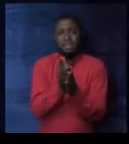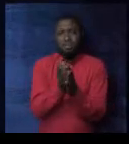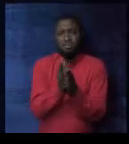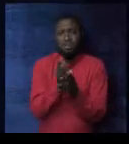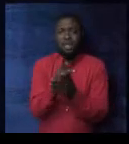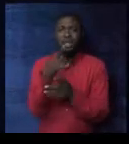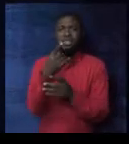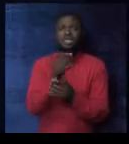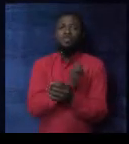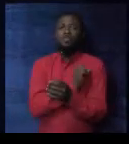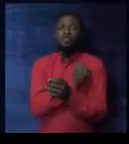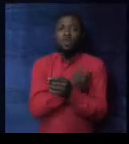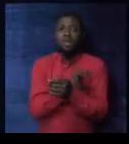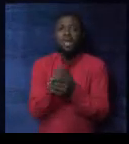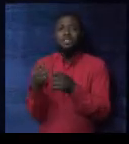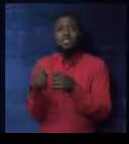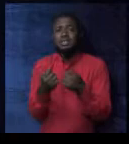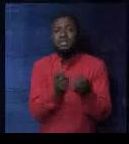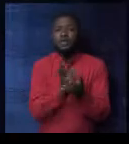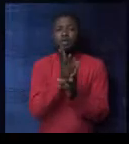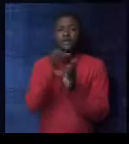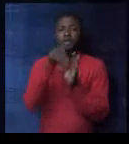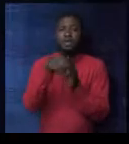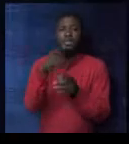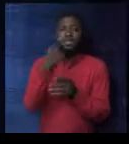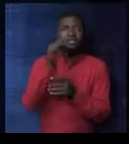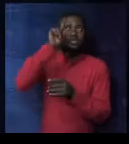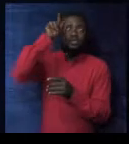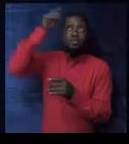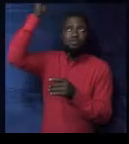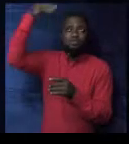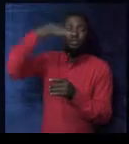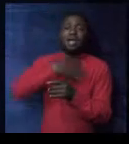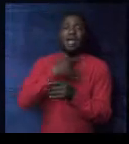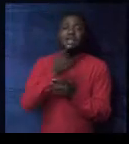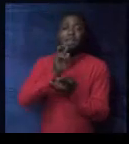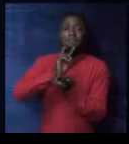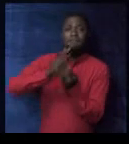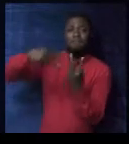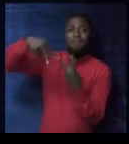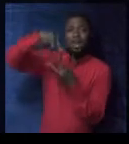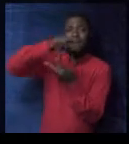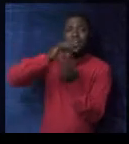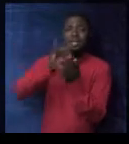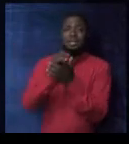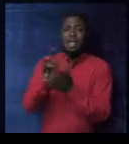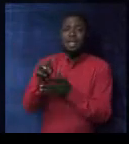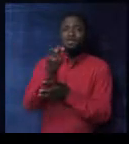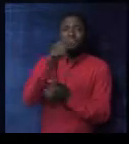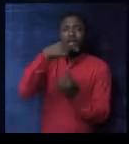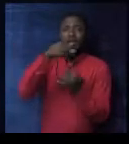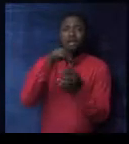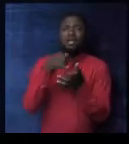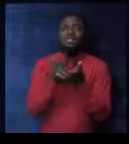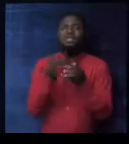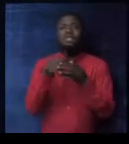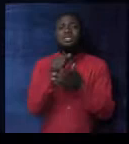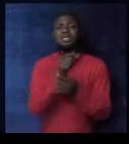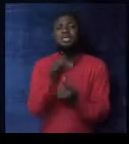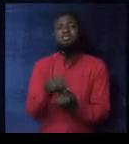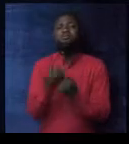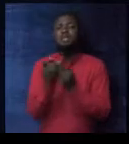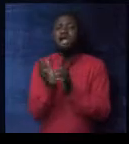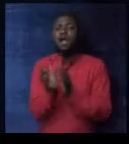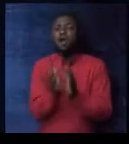speed. The solar system comprises the sun and the planets that travel around it in a